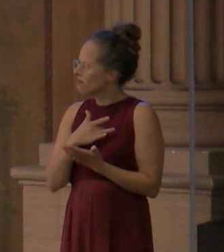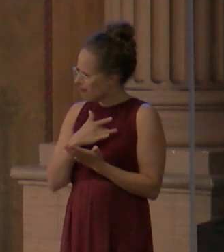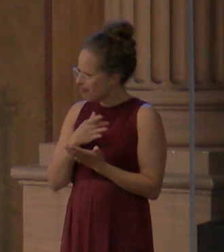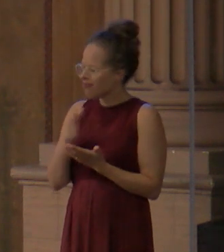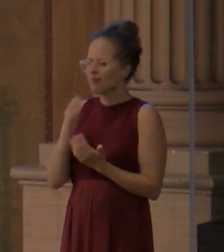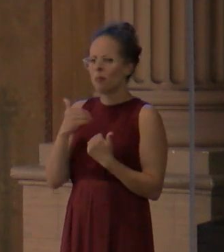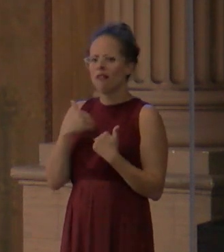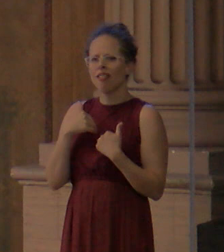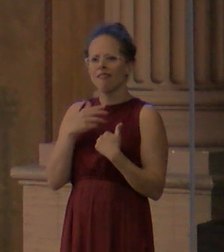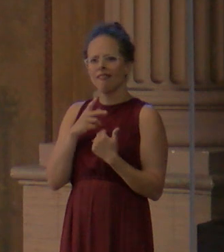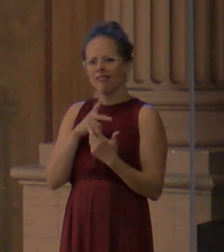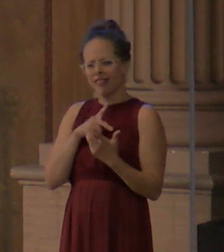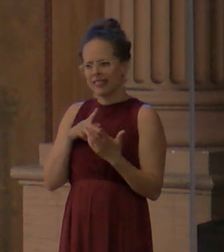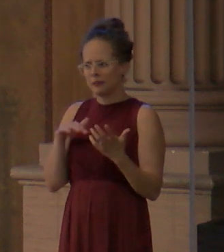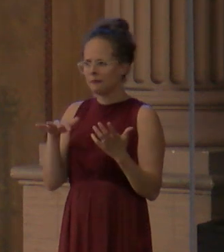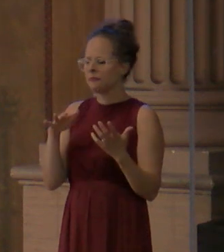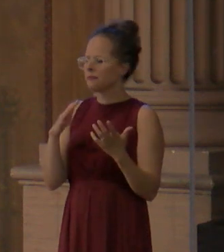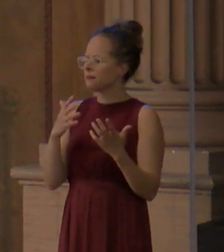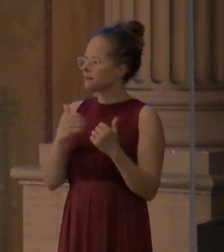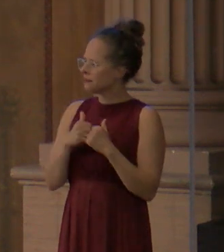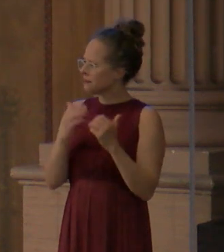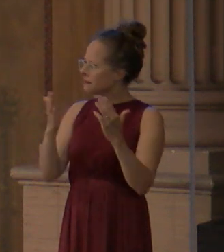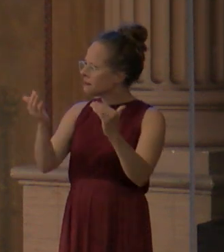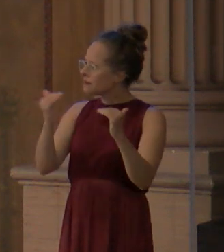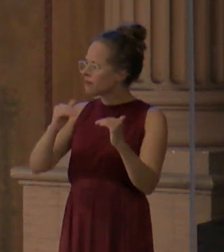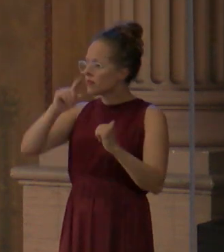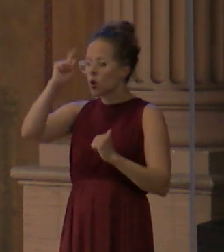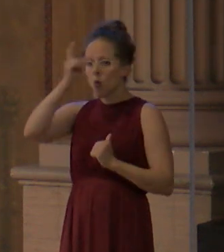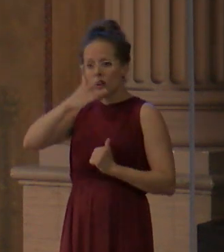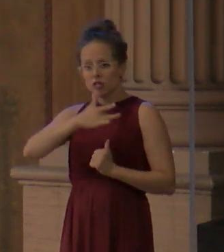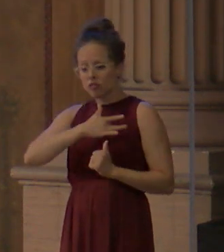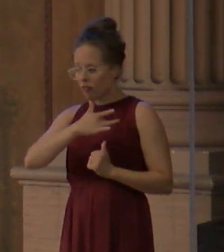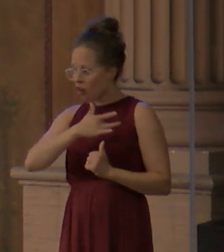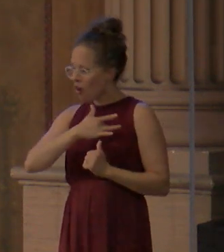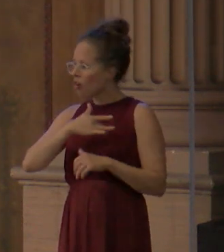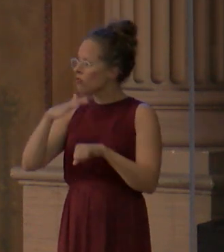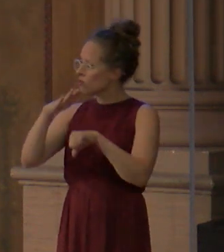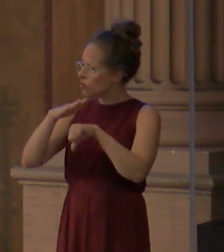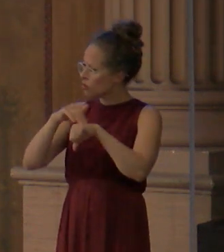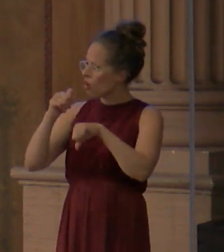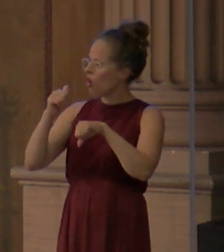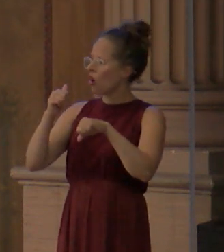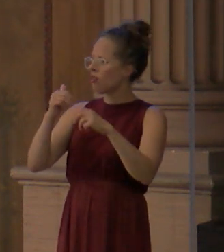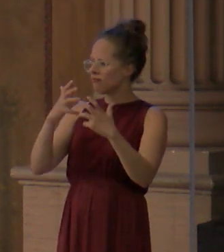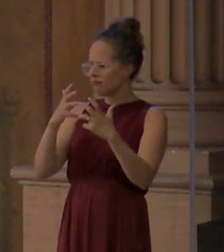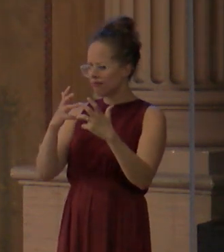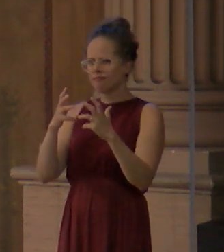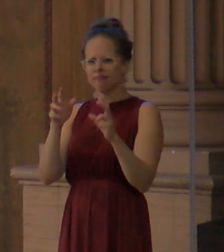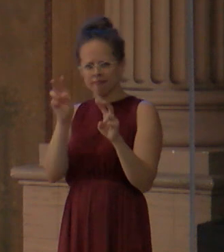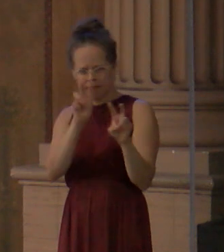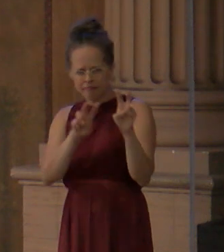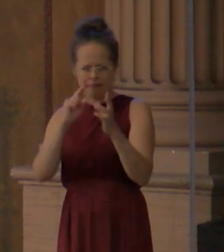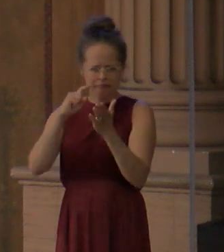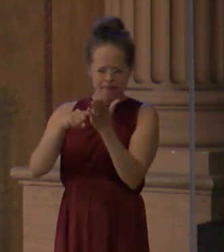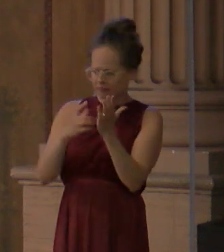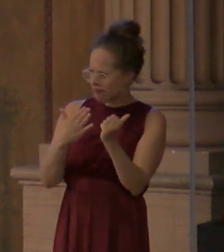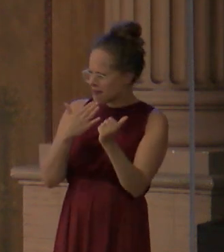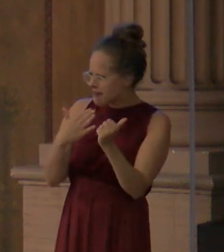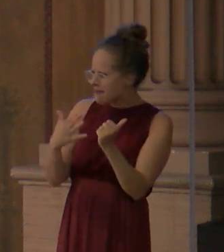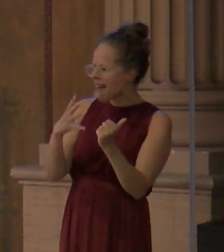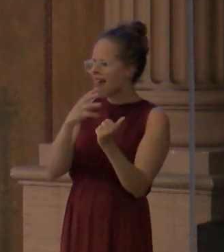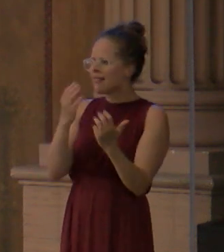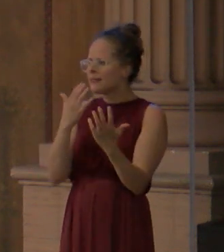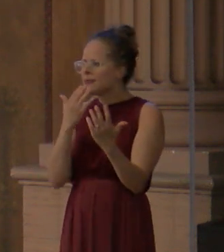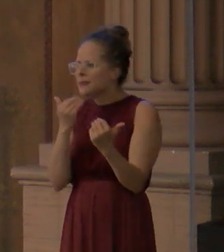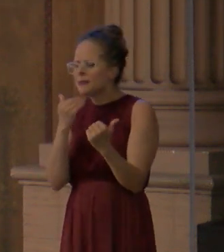wise of heart is called discerning, and sweetness of speech very plainly increases persuasiveness. Like, understand, no